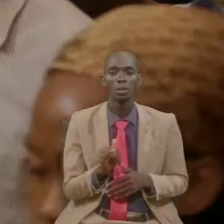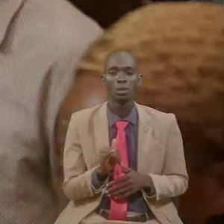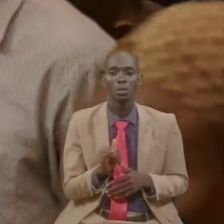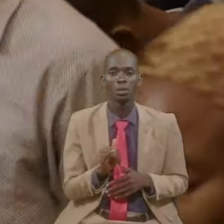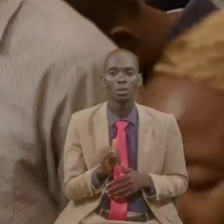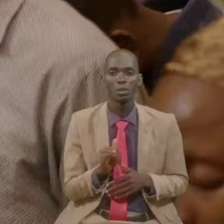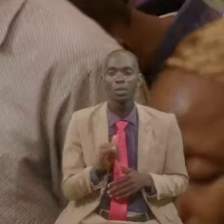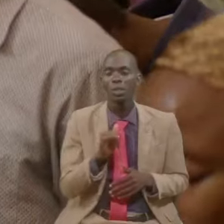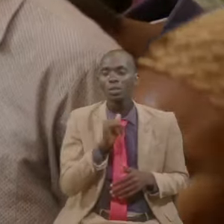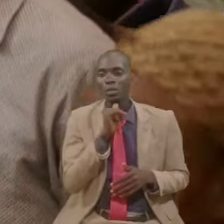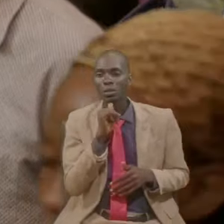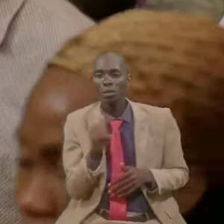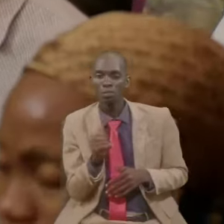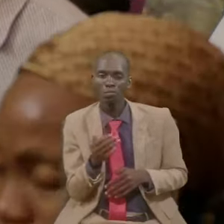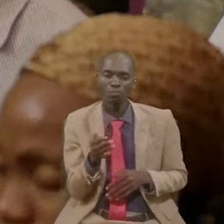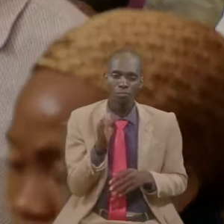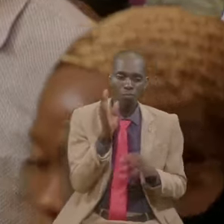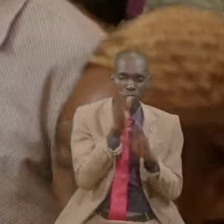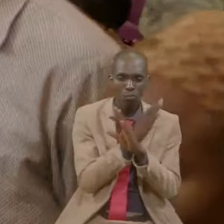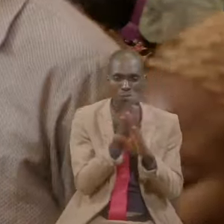not cutting corners.